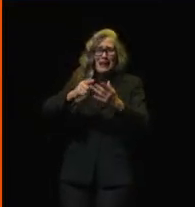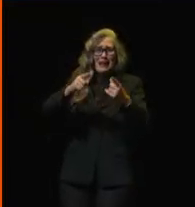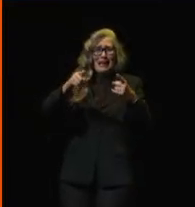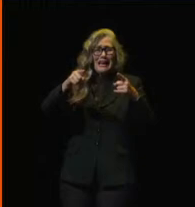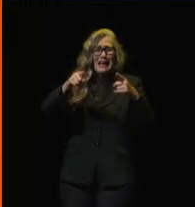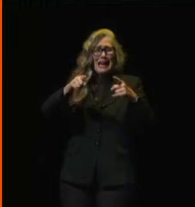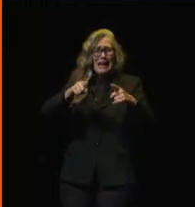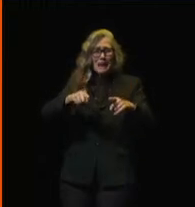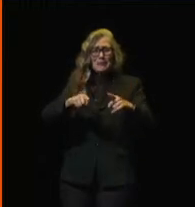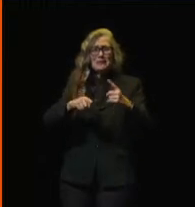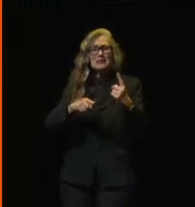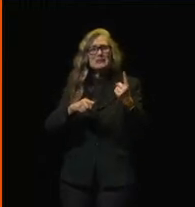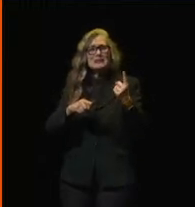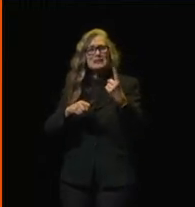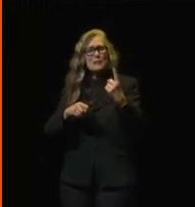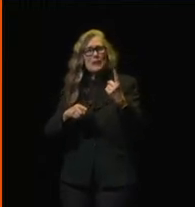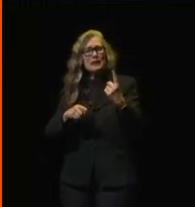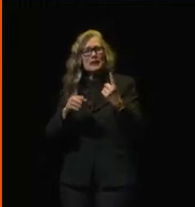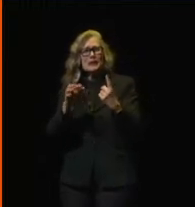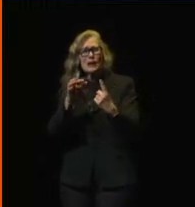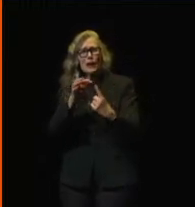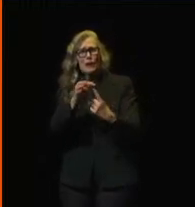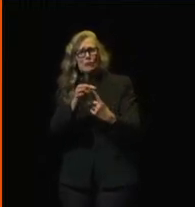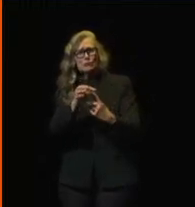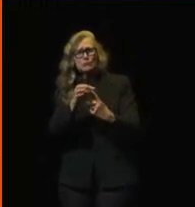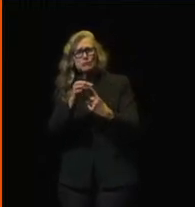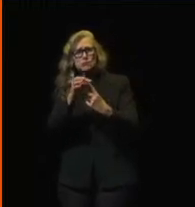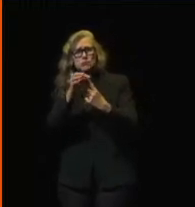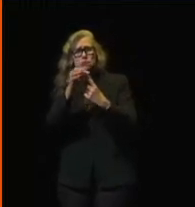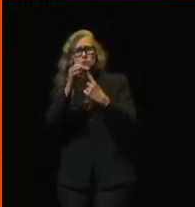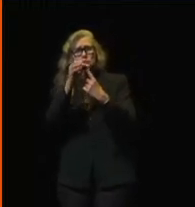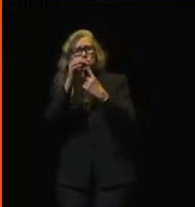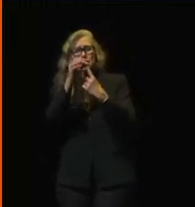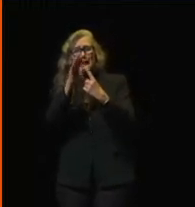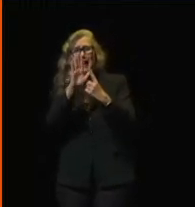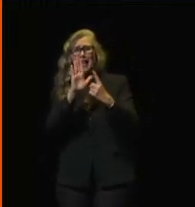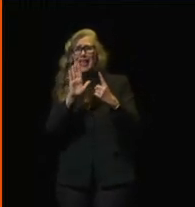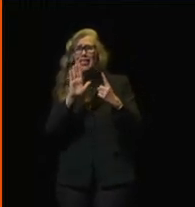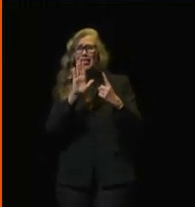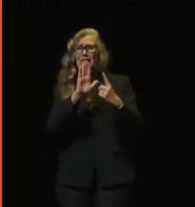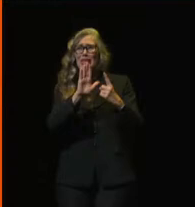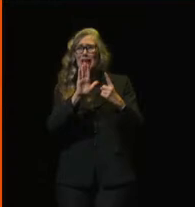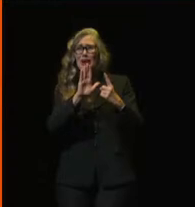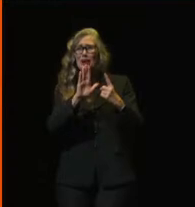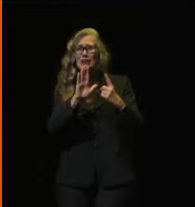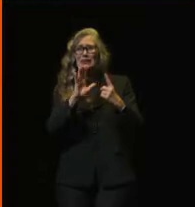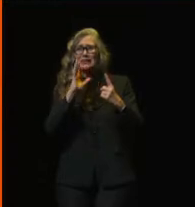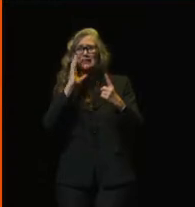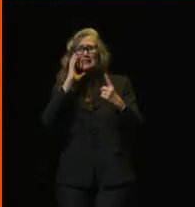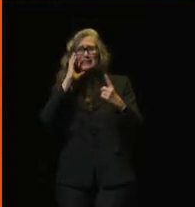who somehow see their own unimaginable